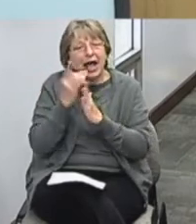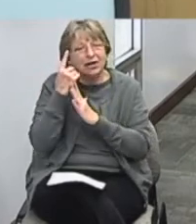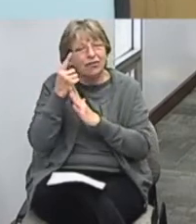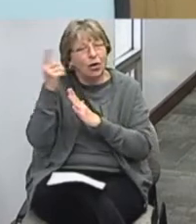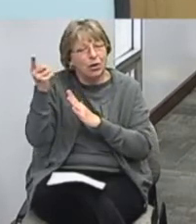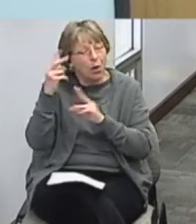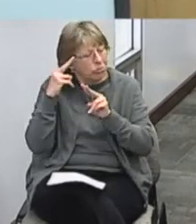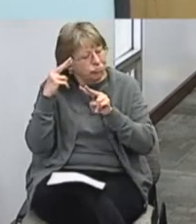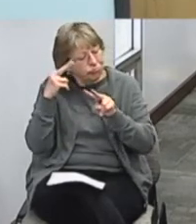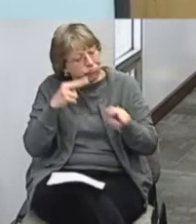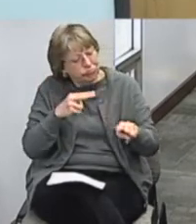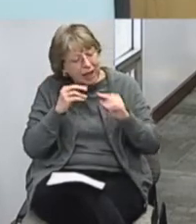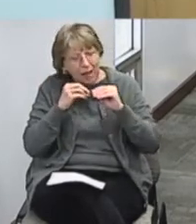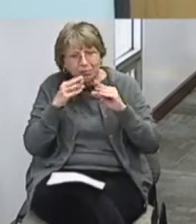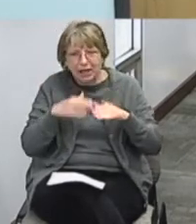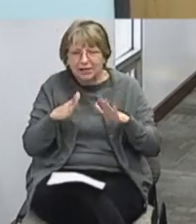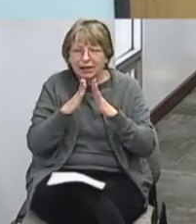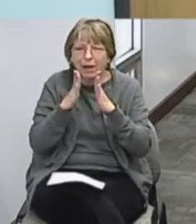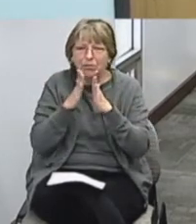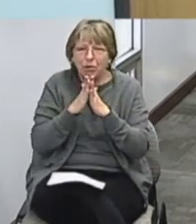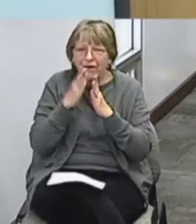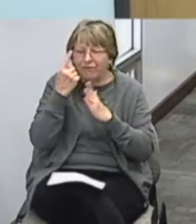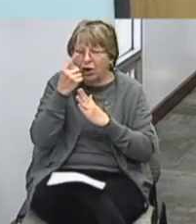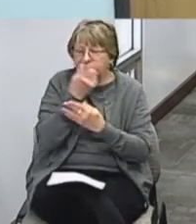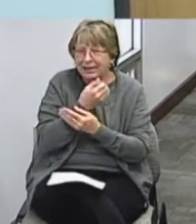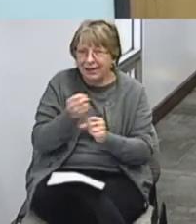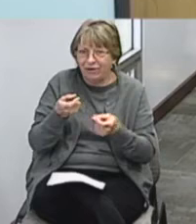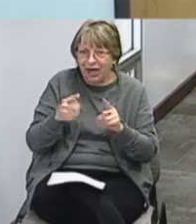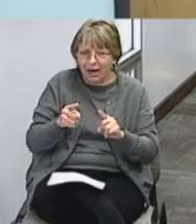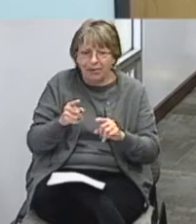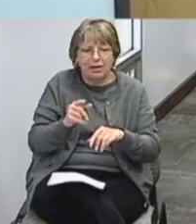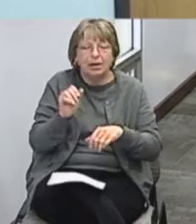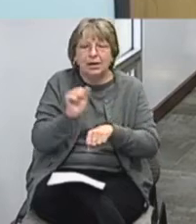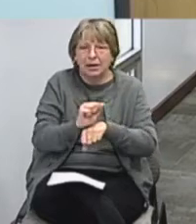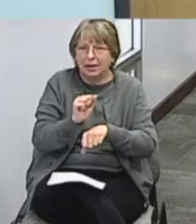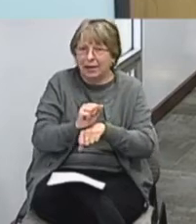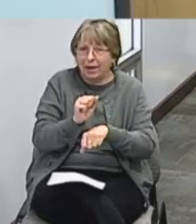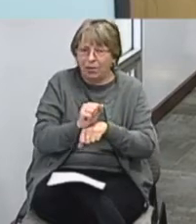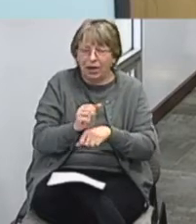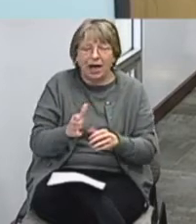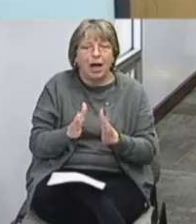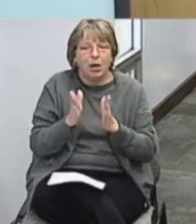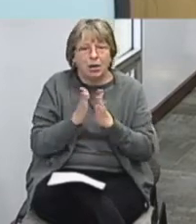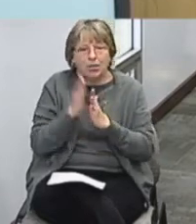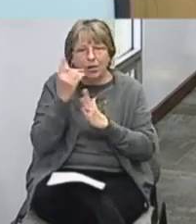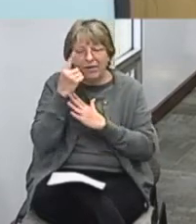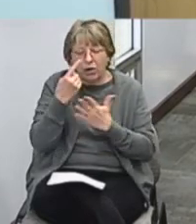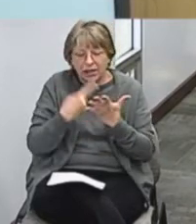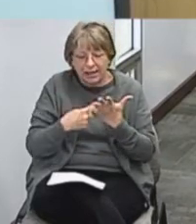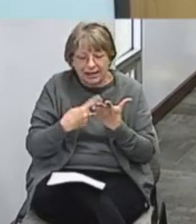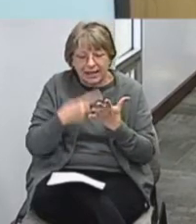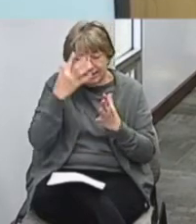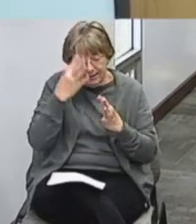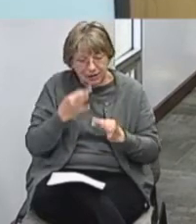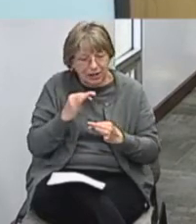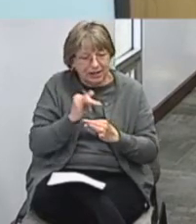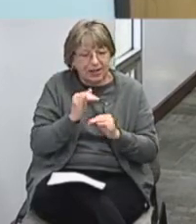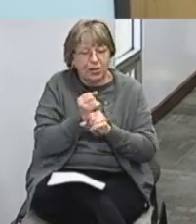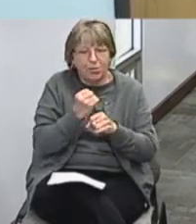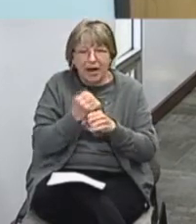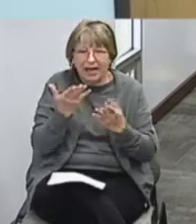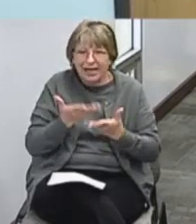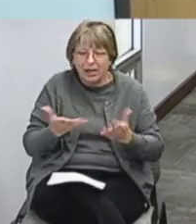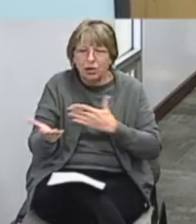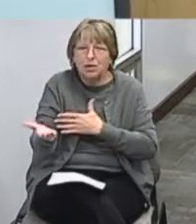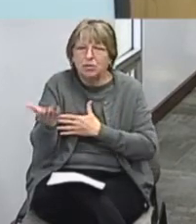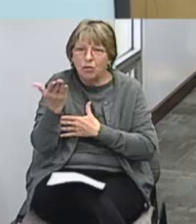today. We pray for safety as they go about their business. I pray for the discussions, the decisions that are made in this chamber that affect